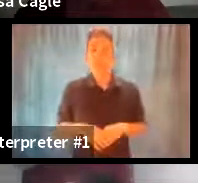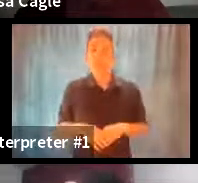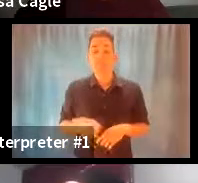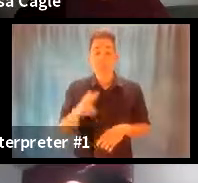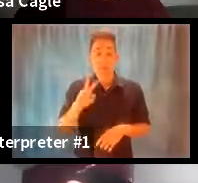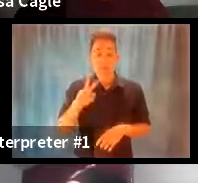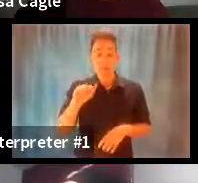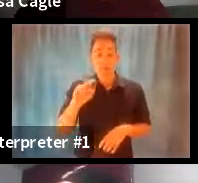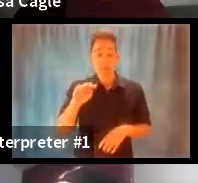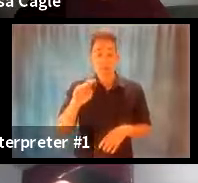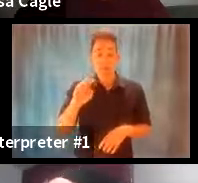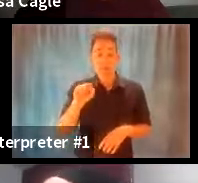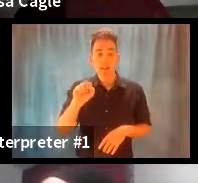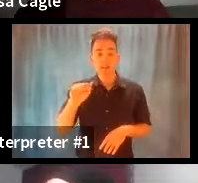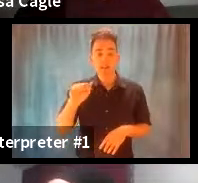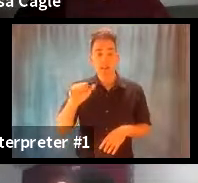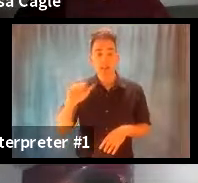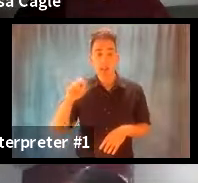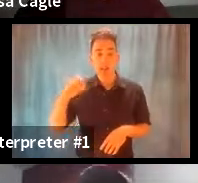Hopkins.